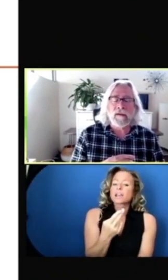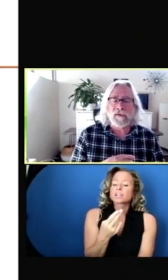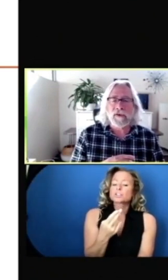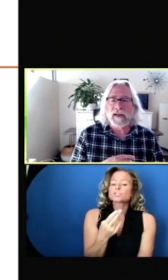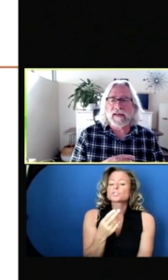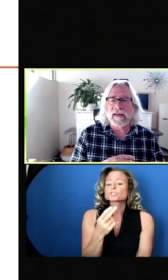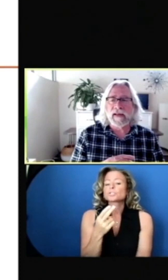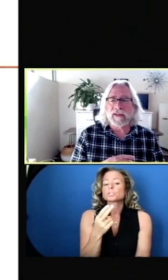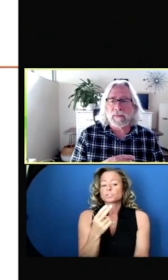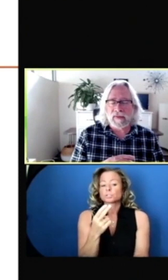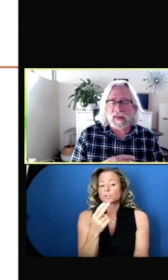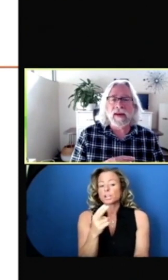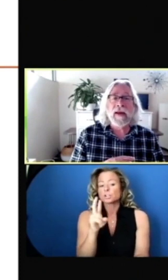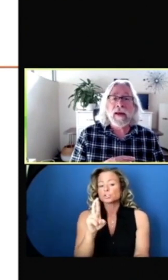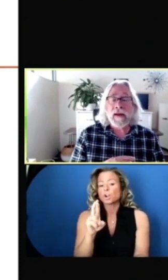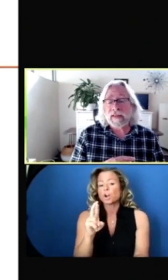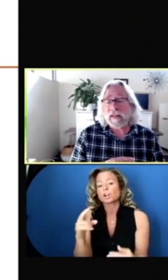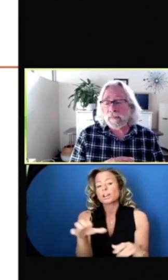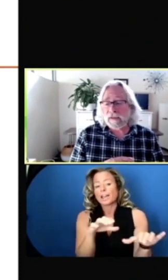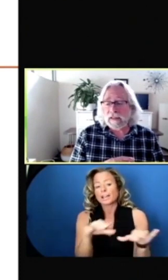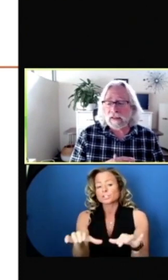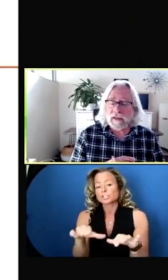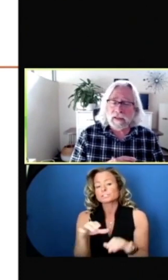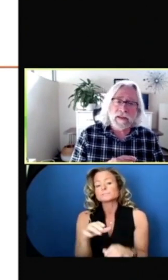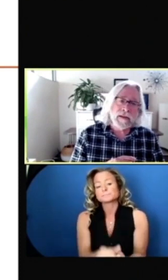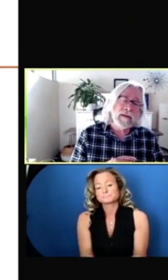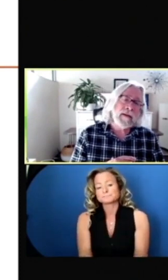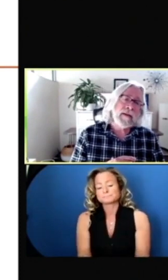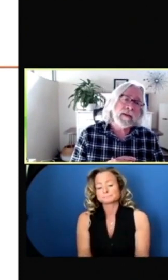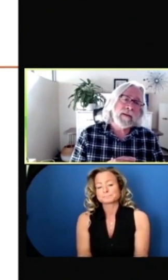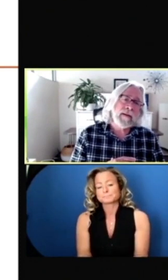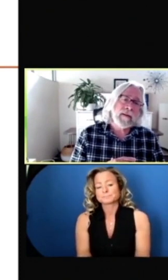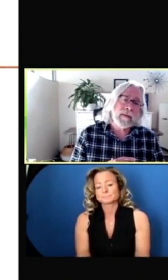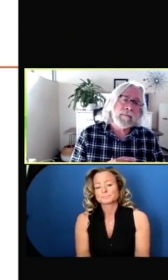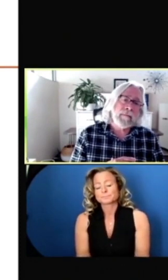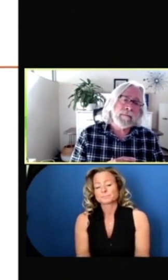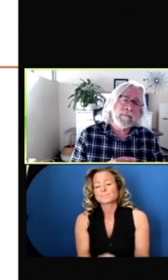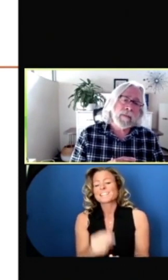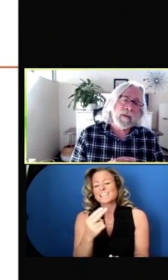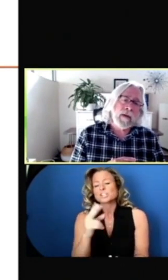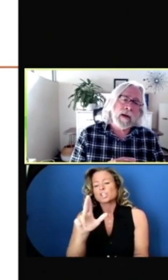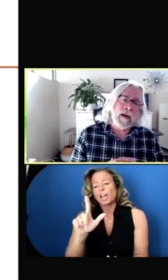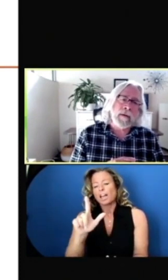hlactionconf.com, for you to get details about that. Next slide, please.